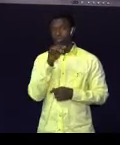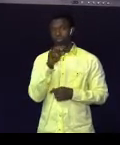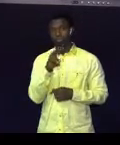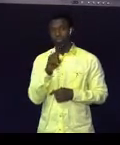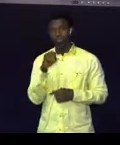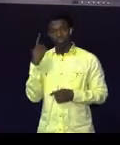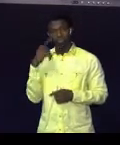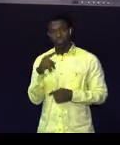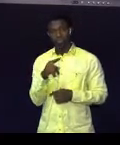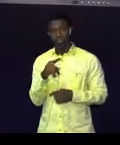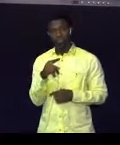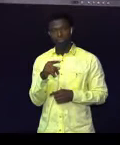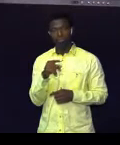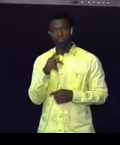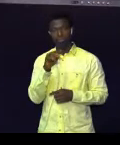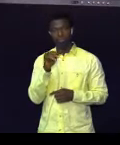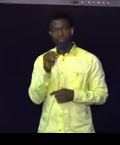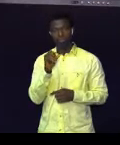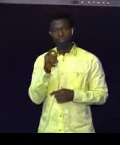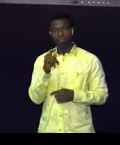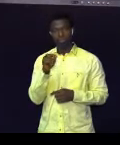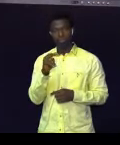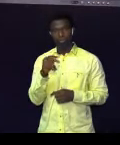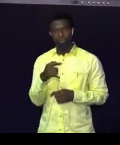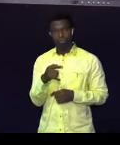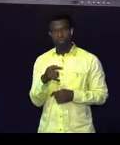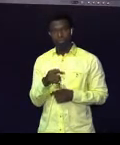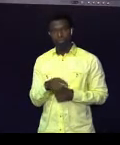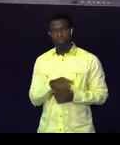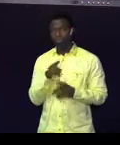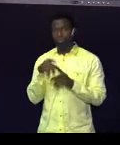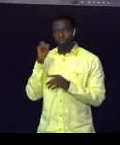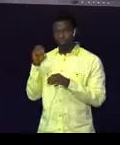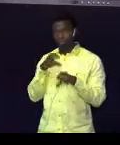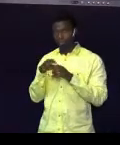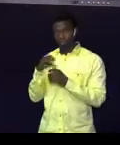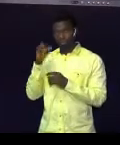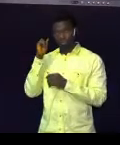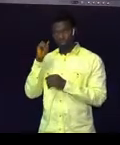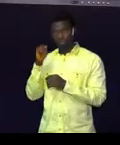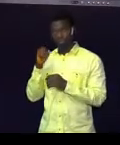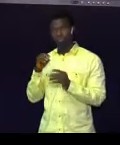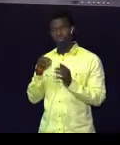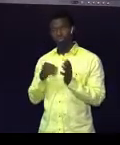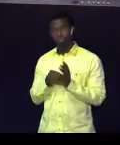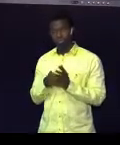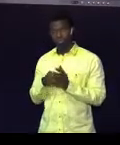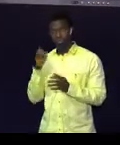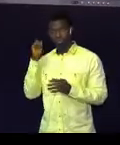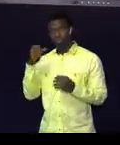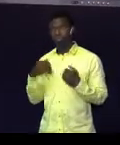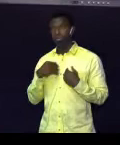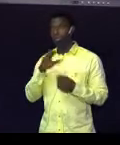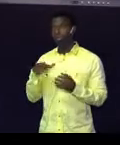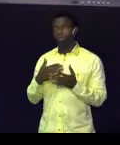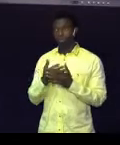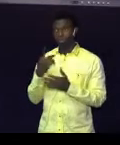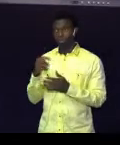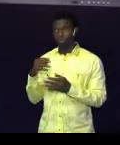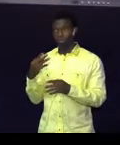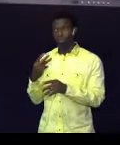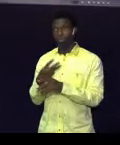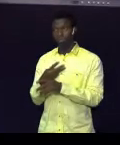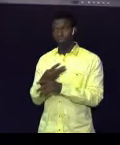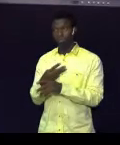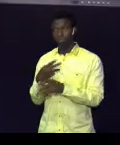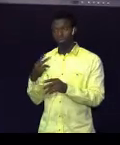sieve of Eratosthenes. Well, I did tell you that I would do mine, and when I did mine the way I asked you to do yours, I had all